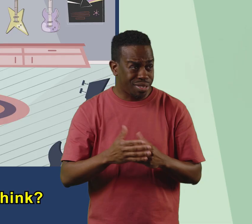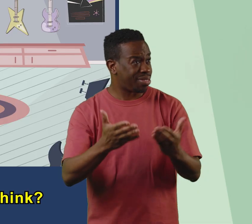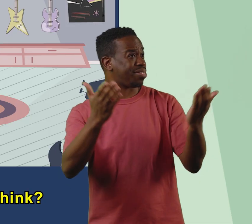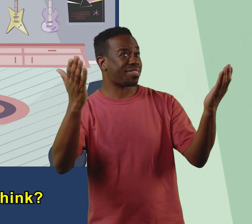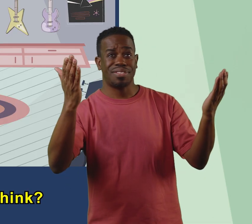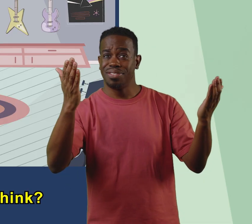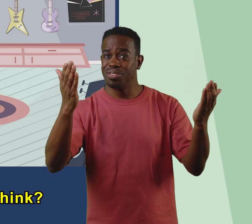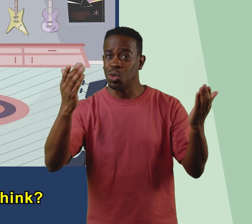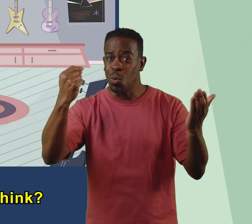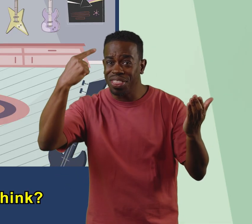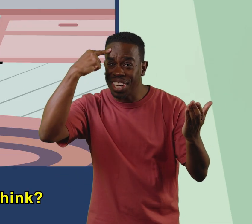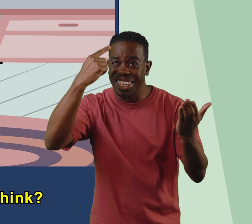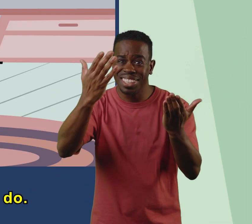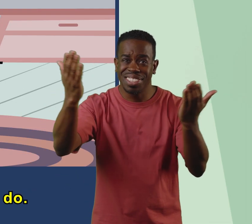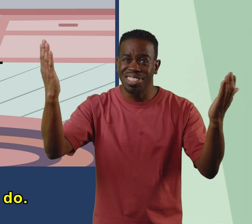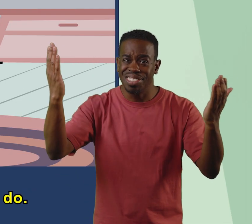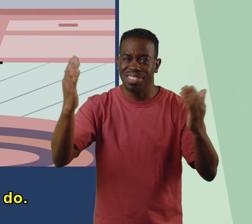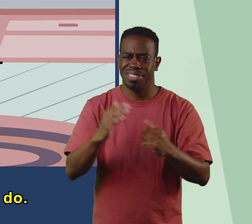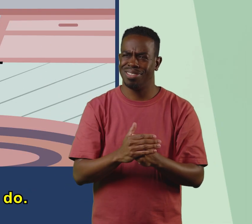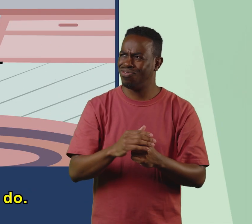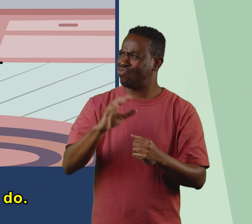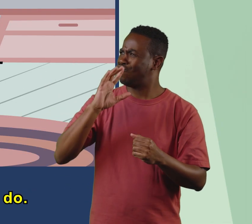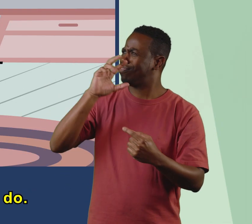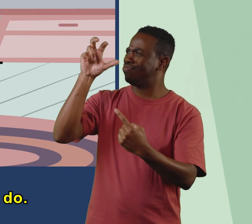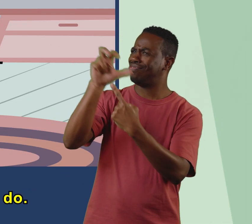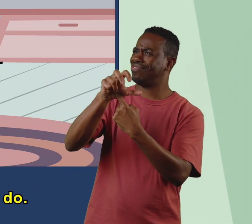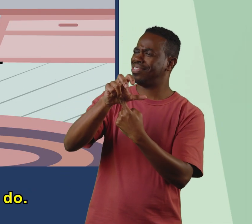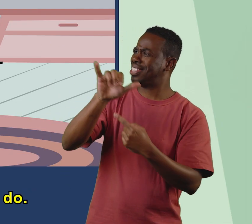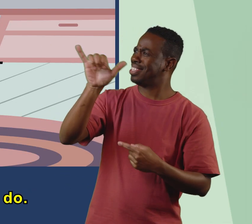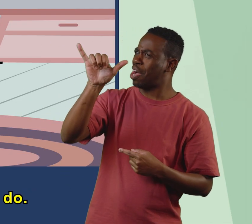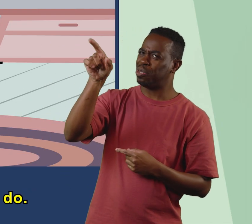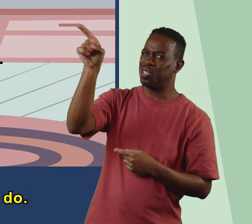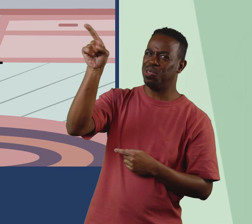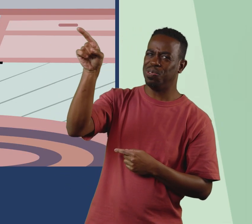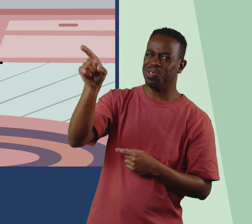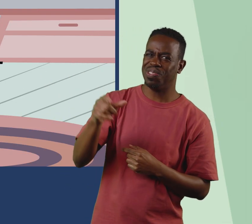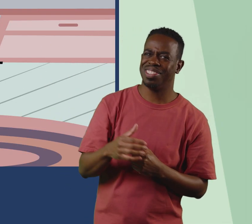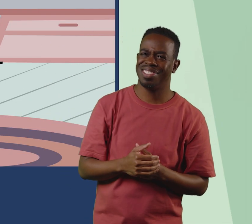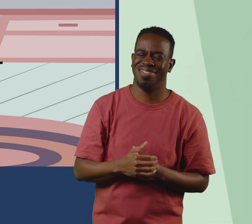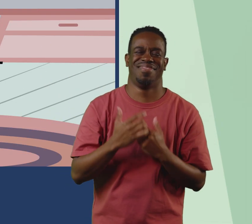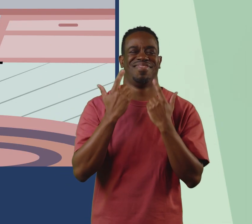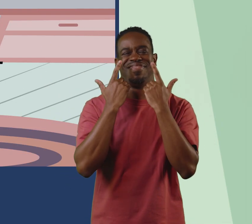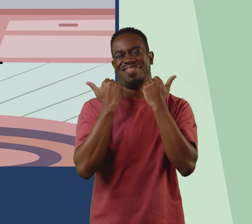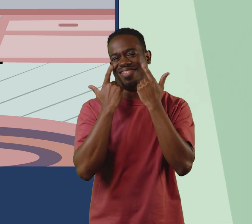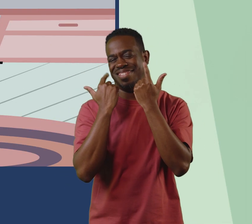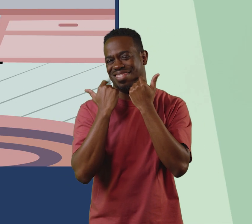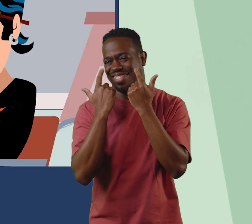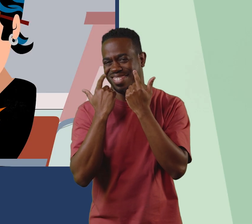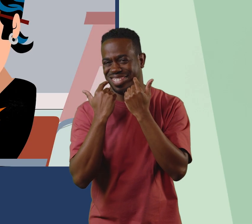Well, babe, what do you think? It rocks almost as much as you do.